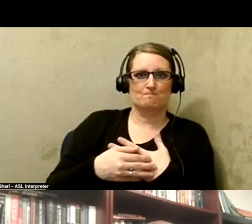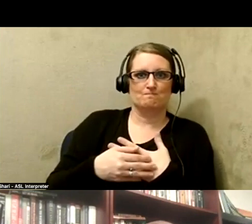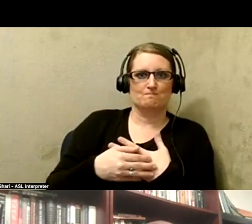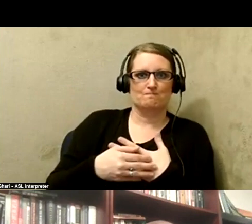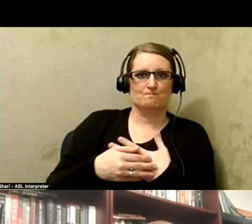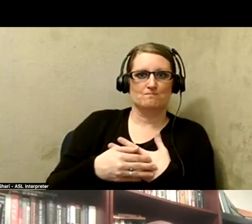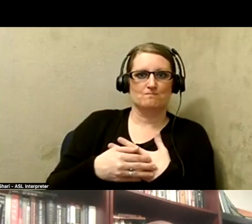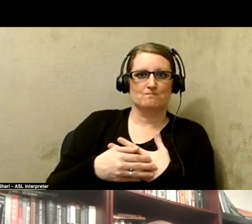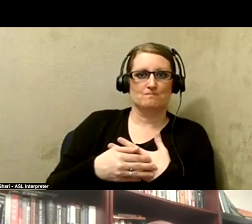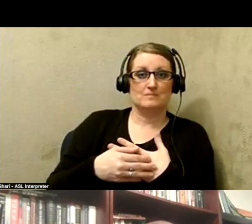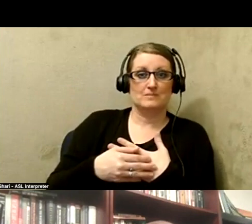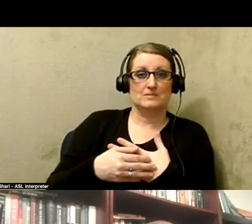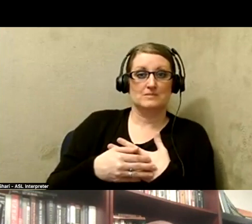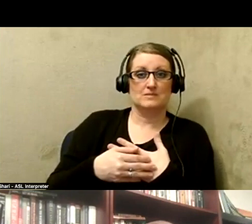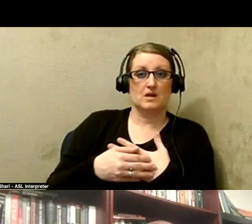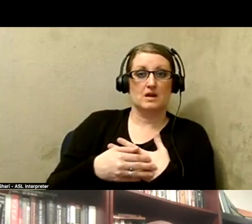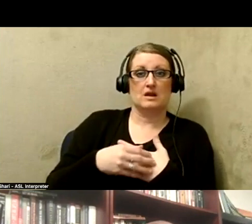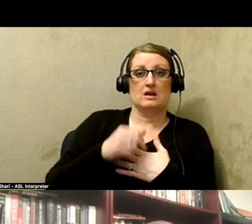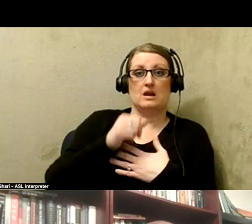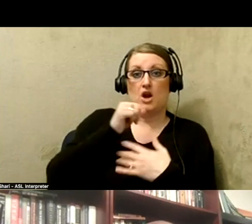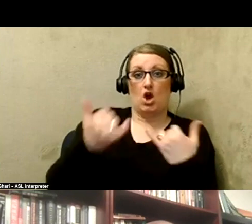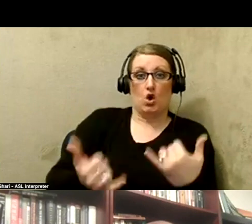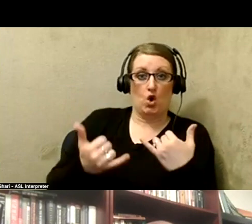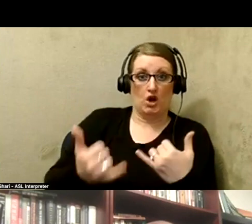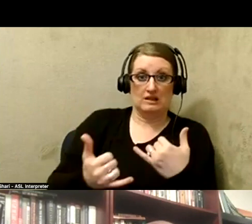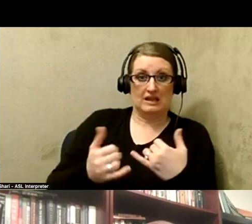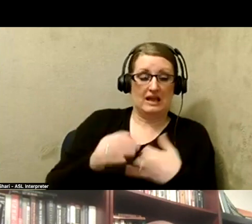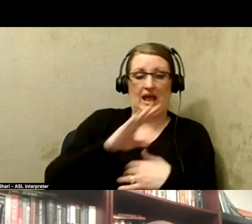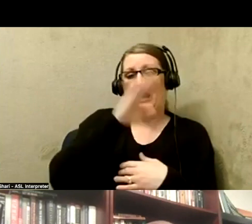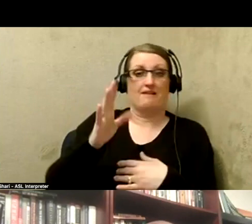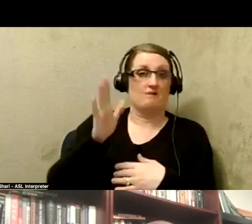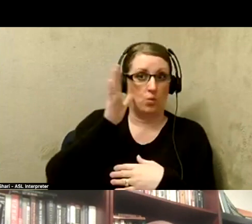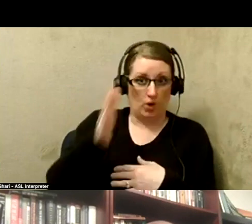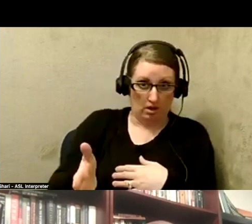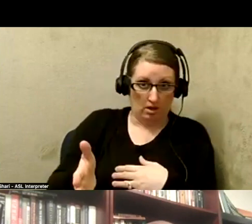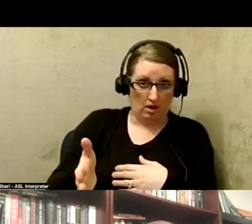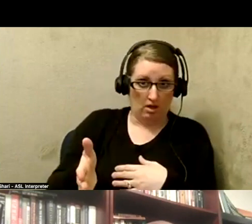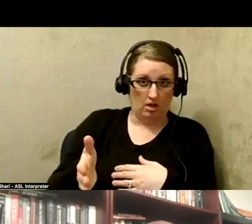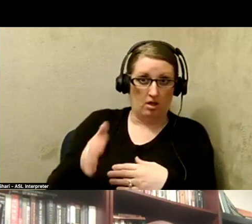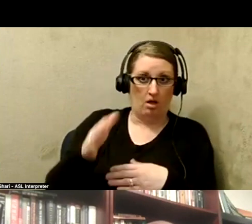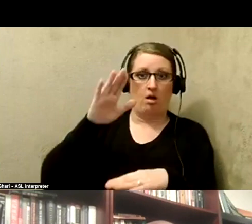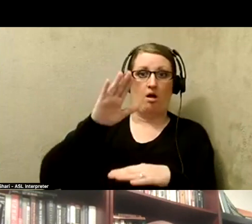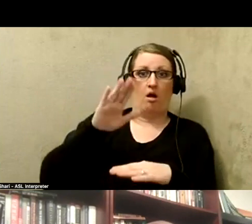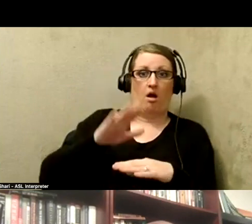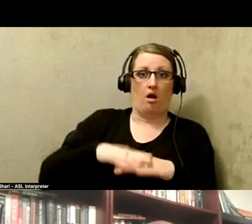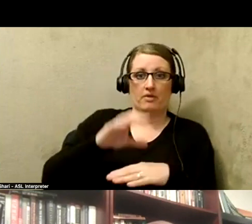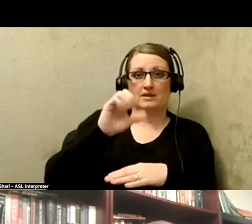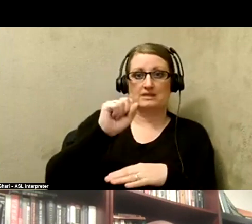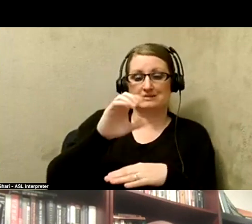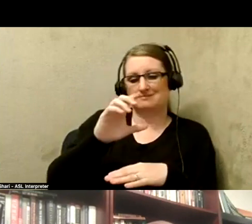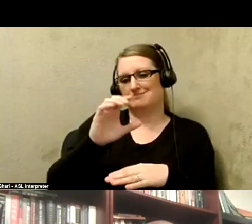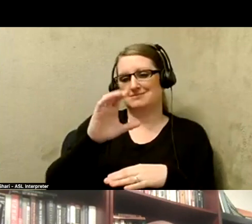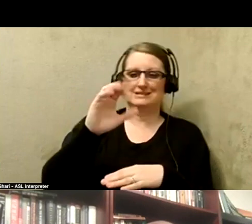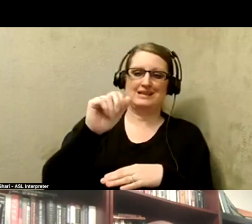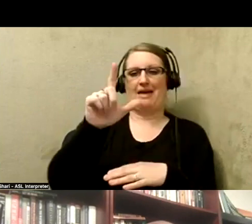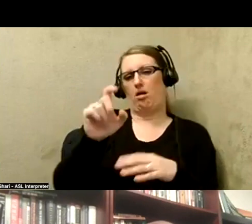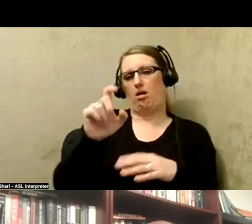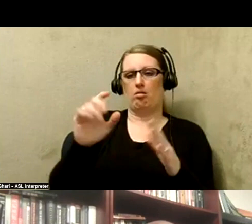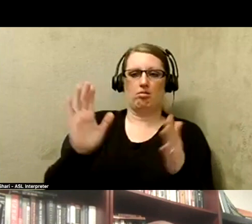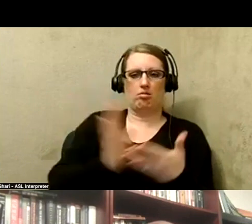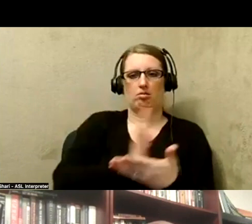not currently nor ever will be on the scale that would